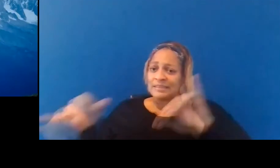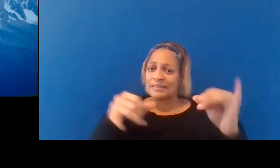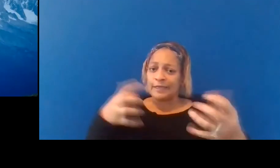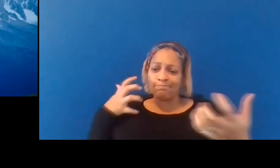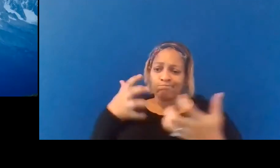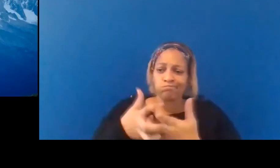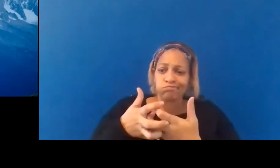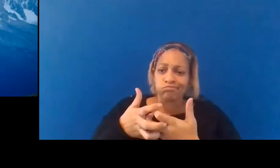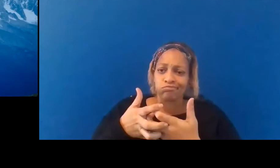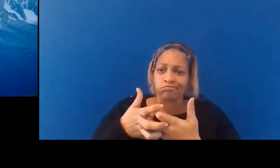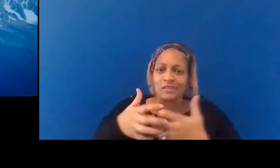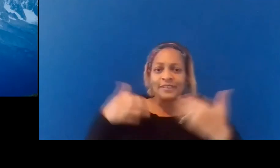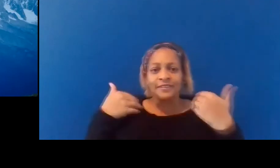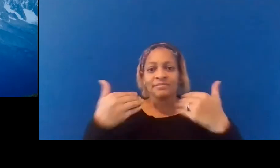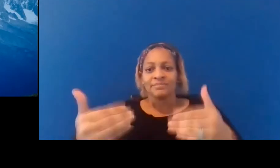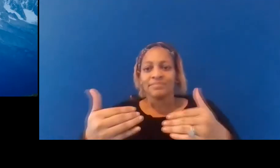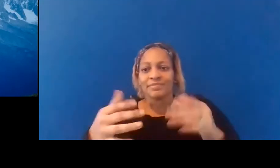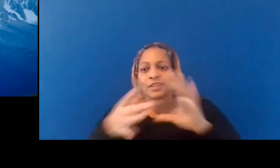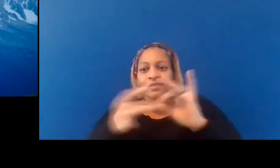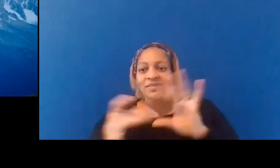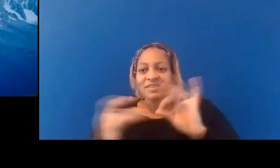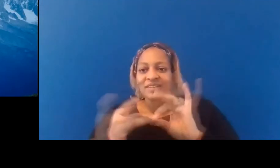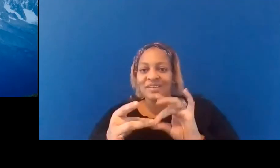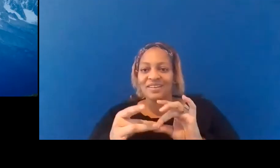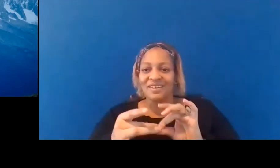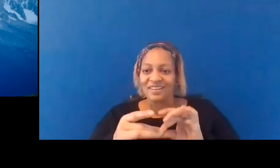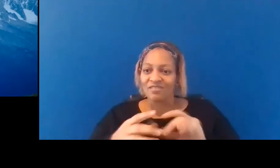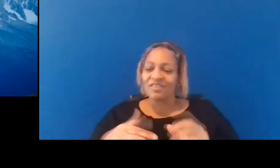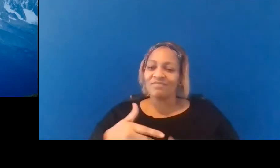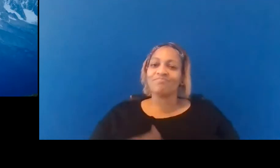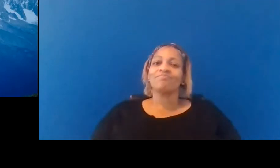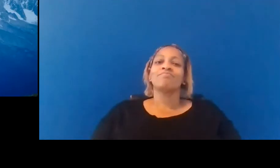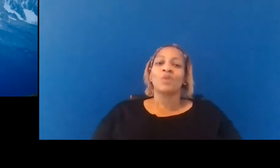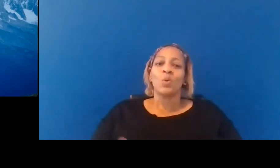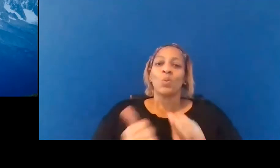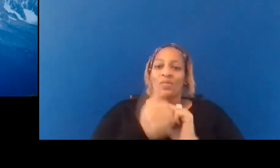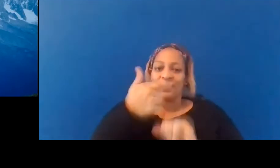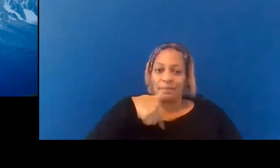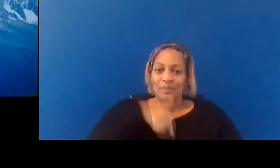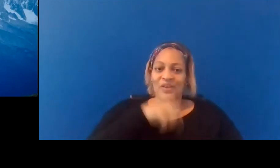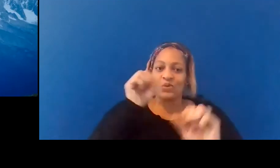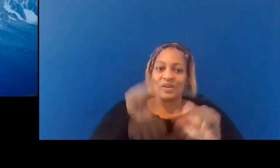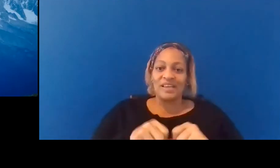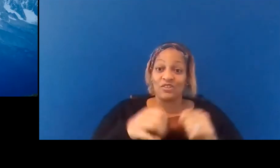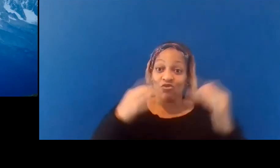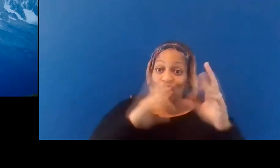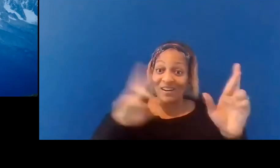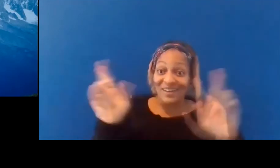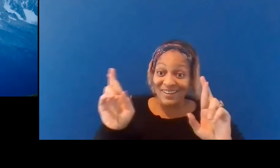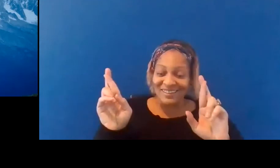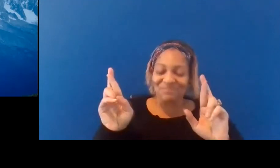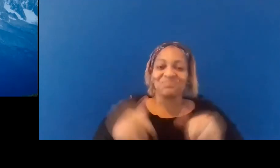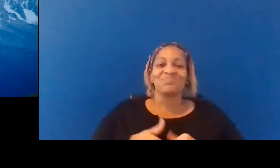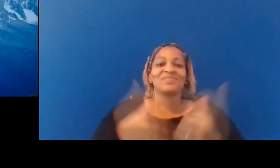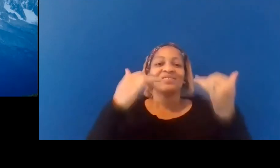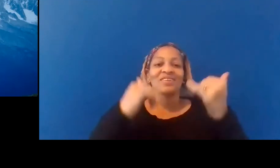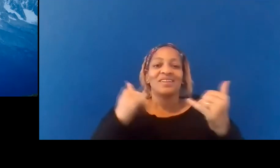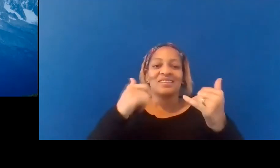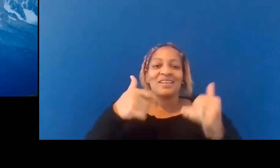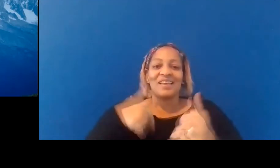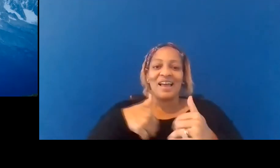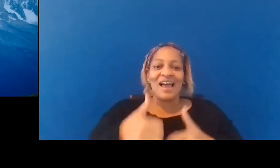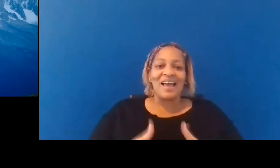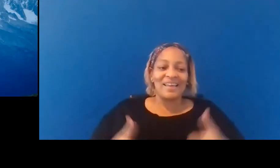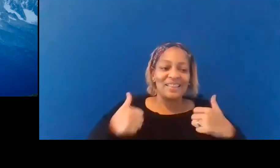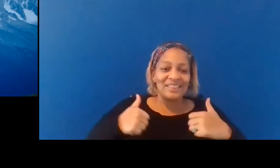time, then you are invited to say it aloud with me. Ready? Ready. Today, I